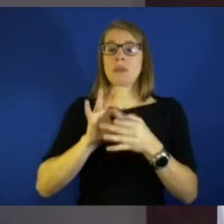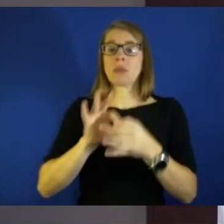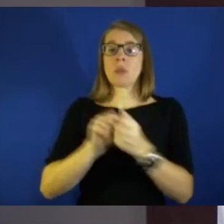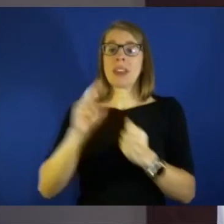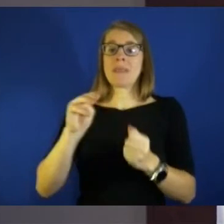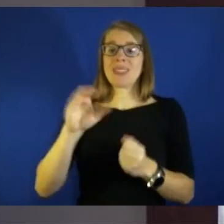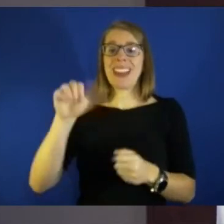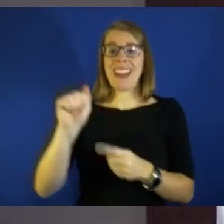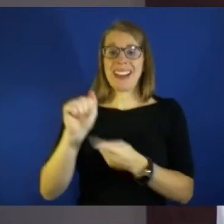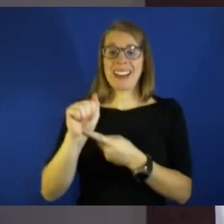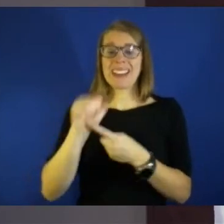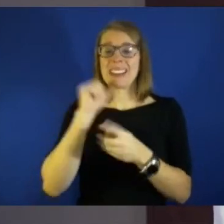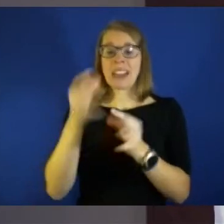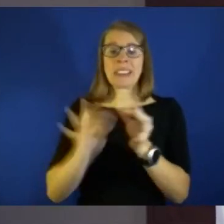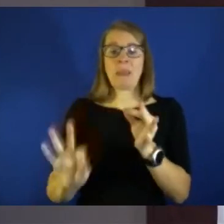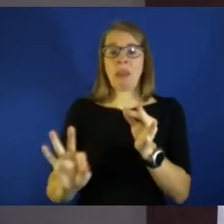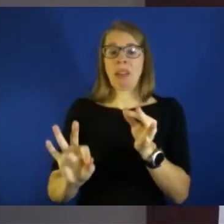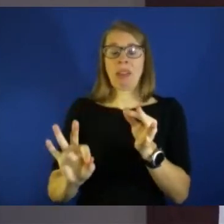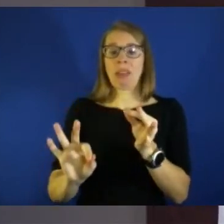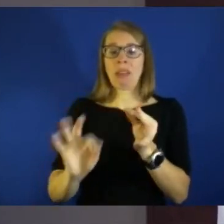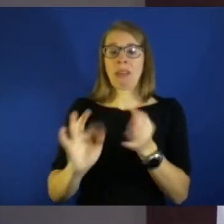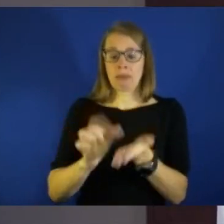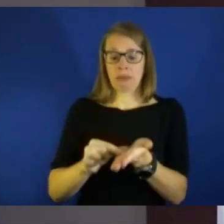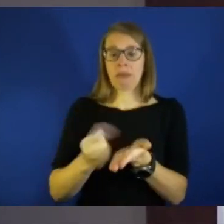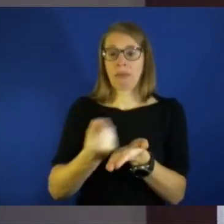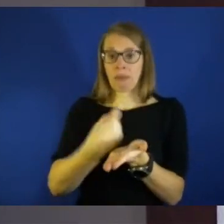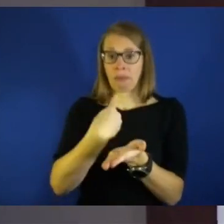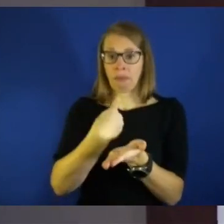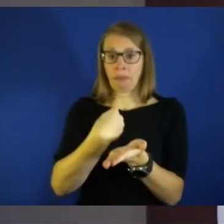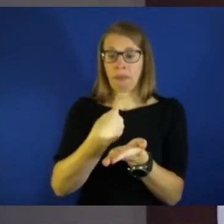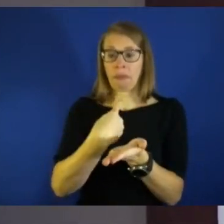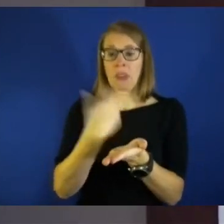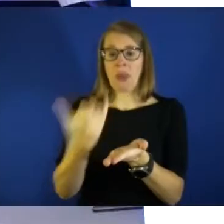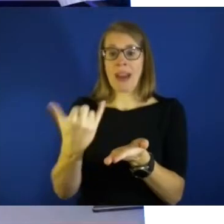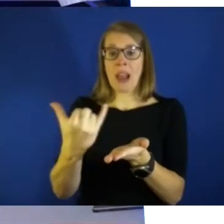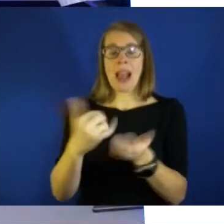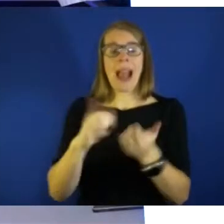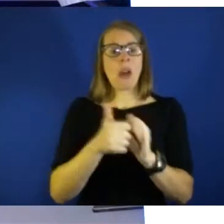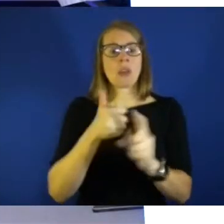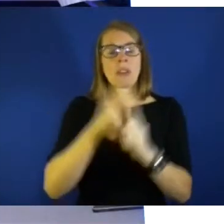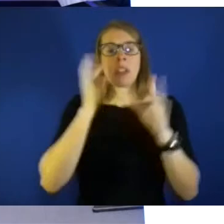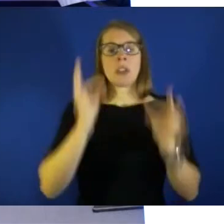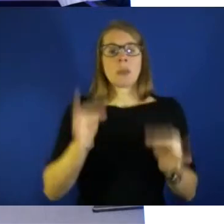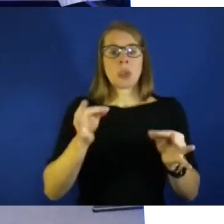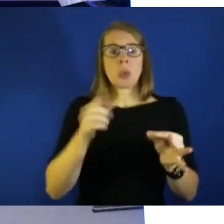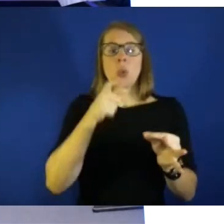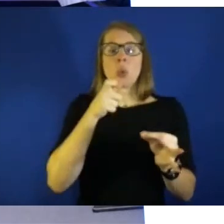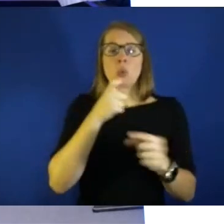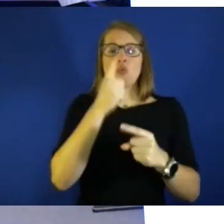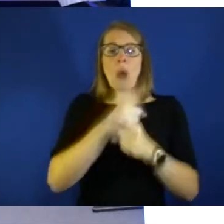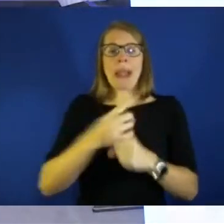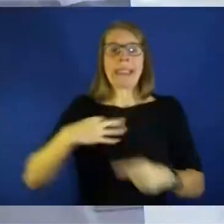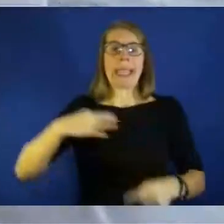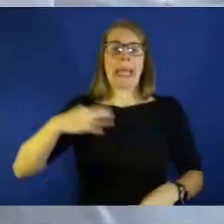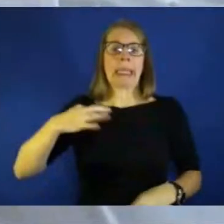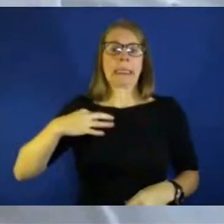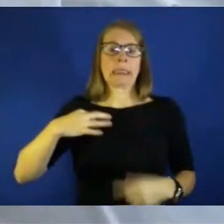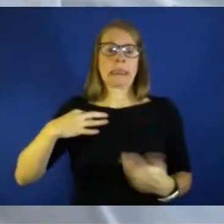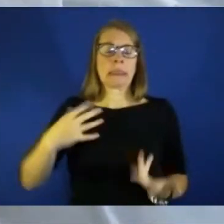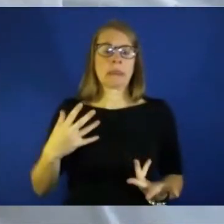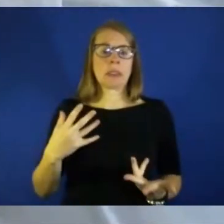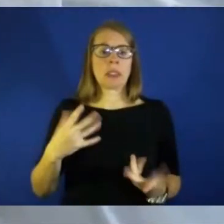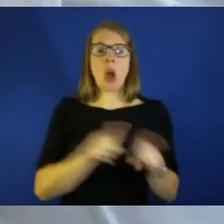as simple as getting a pill. Let's get it to you right now. So how do you determine who is the right candidate? And then I want to ask you about the